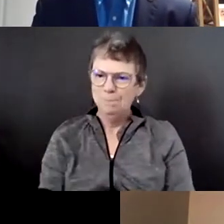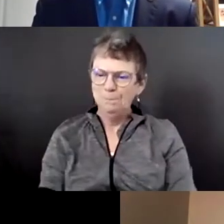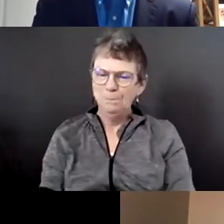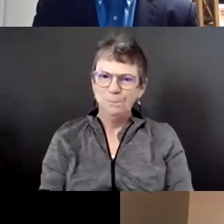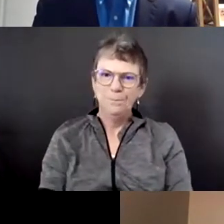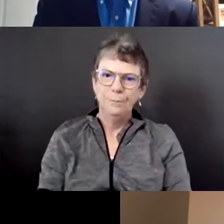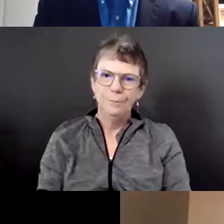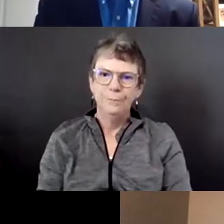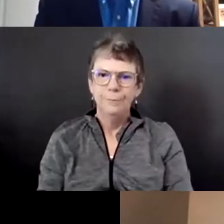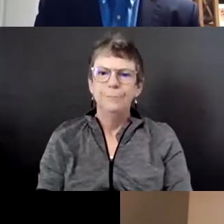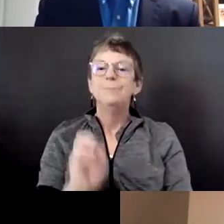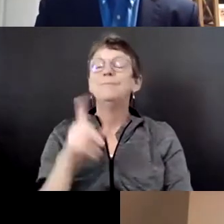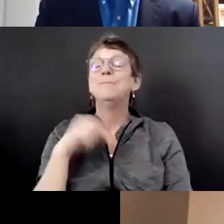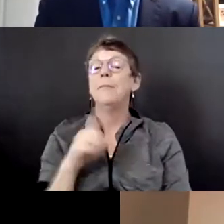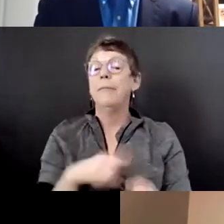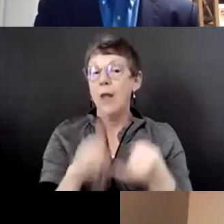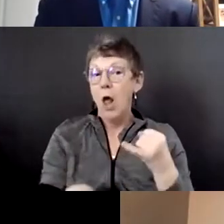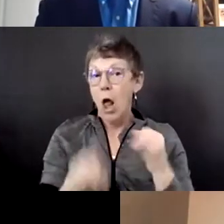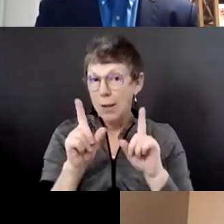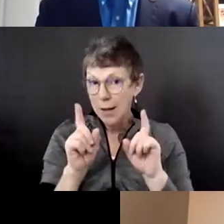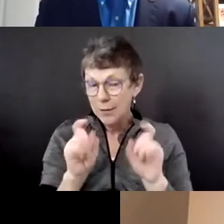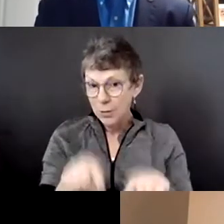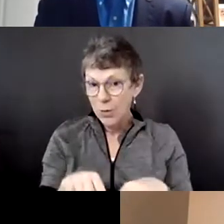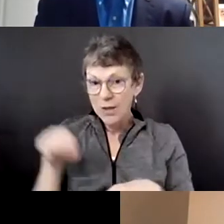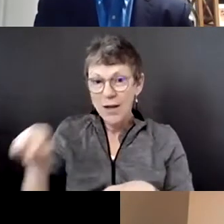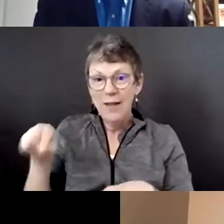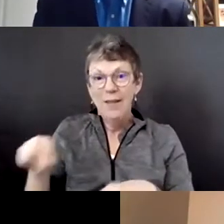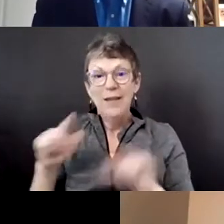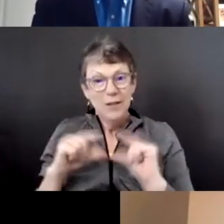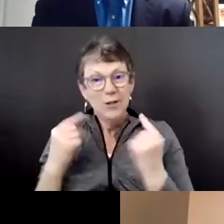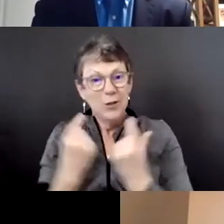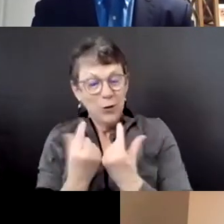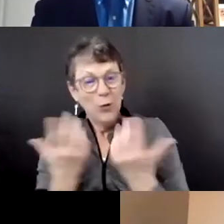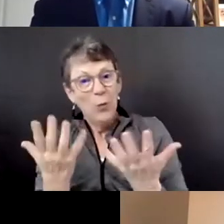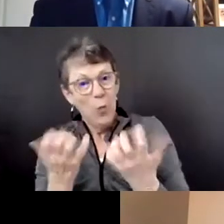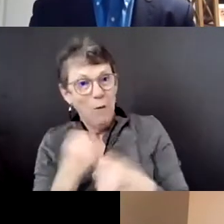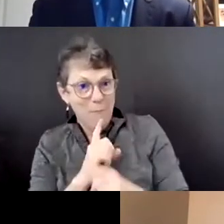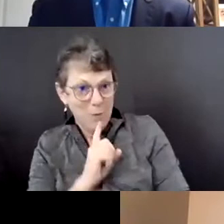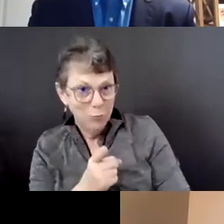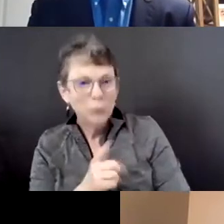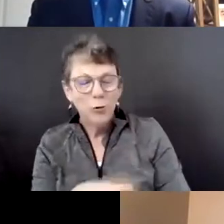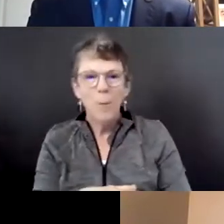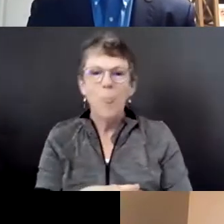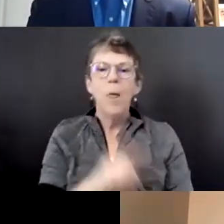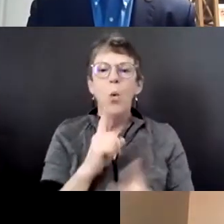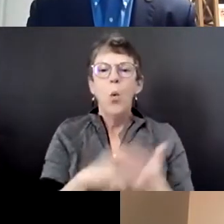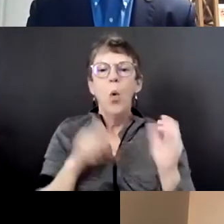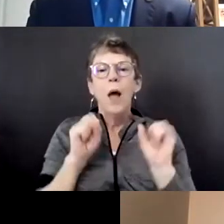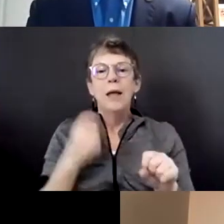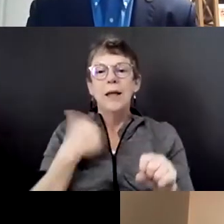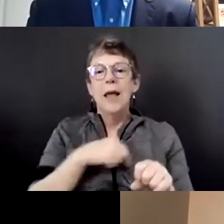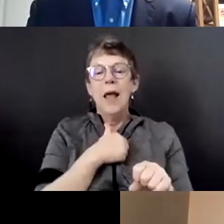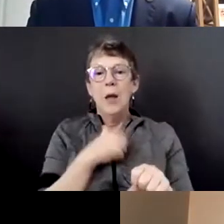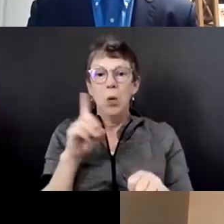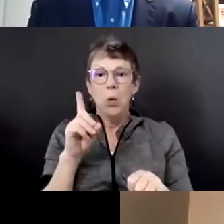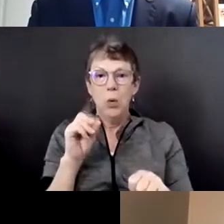And this is another question that our self-advocacy group wanted to make sure we got in there. which is what can we do to avoid